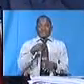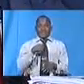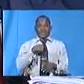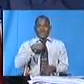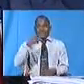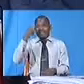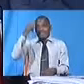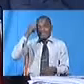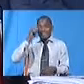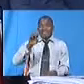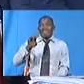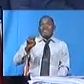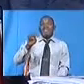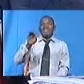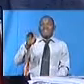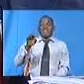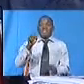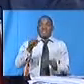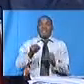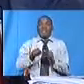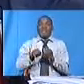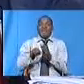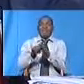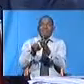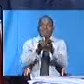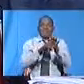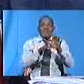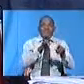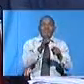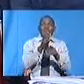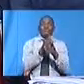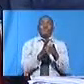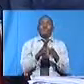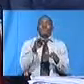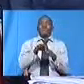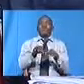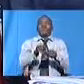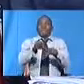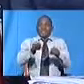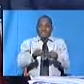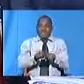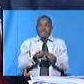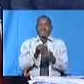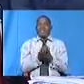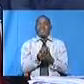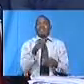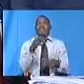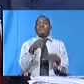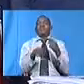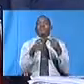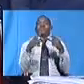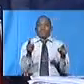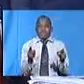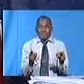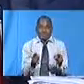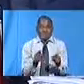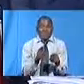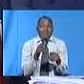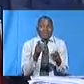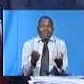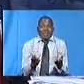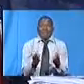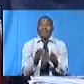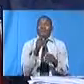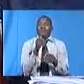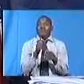Commission identified polling stations that had a problem. And for those that could not complete voting on